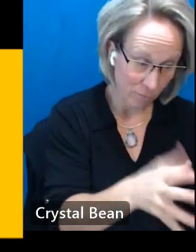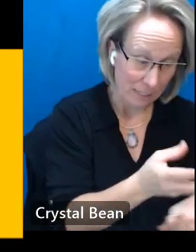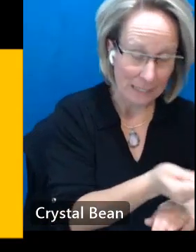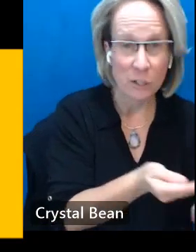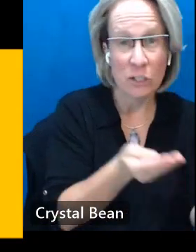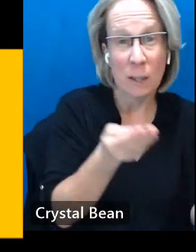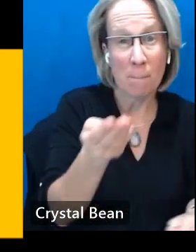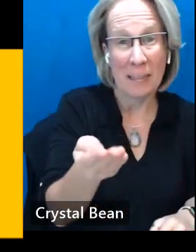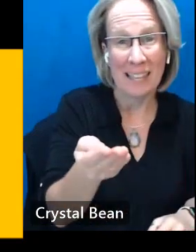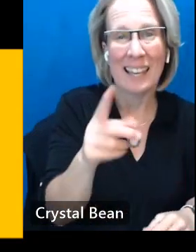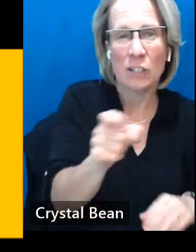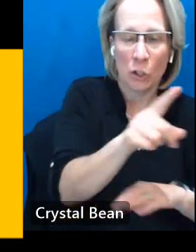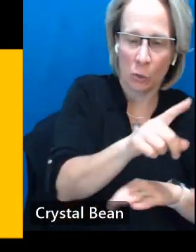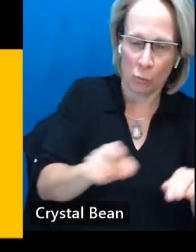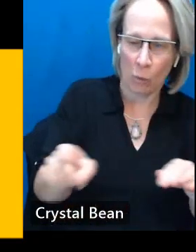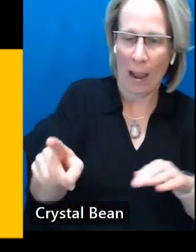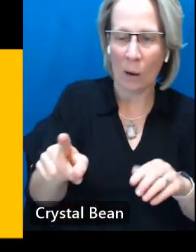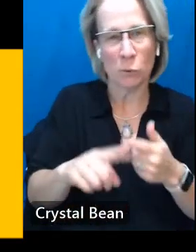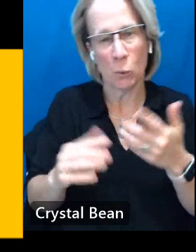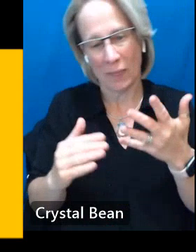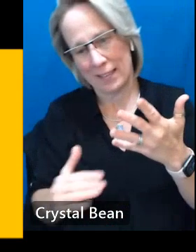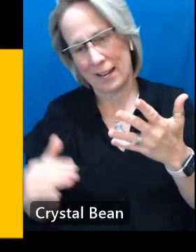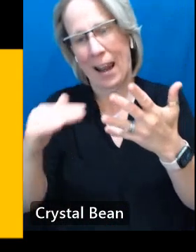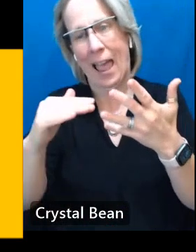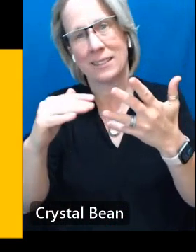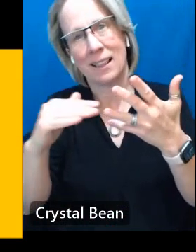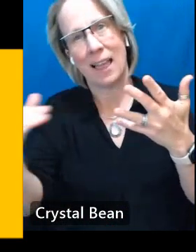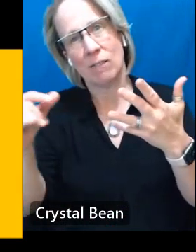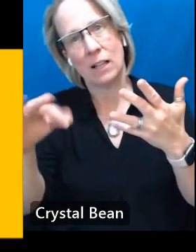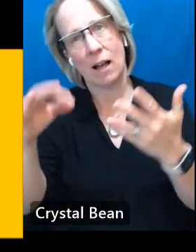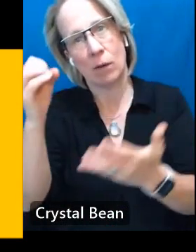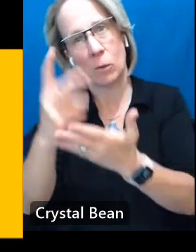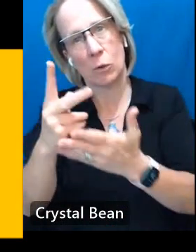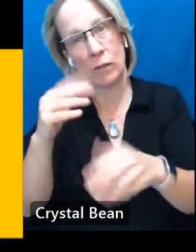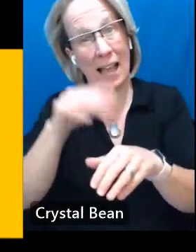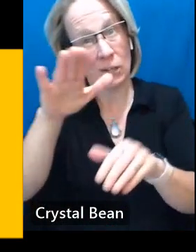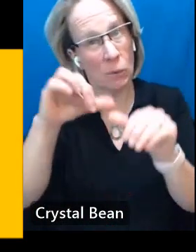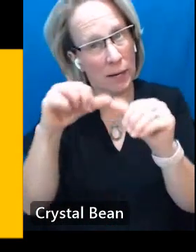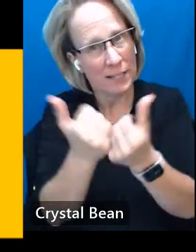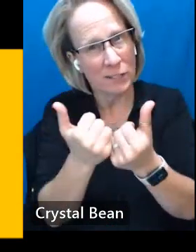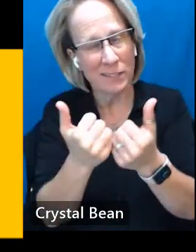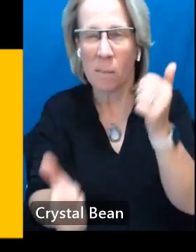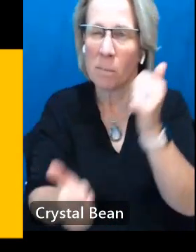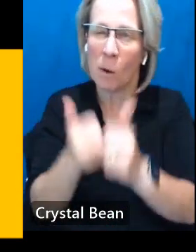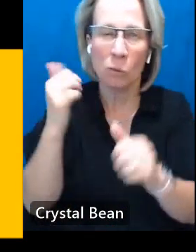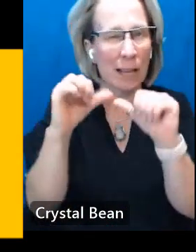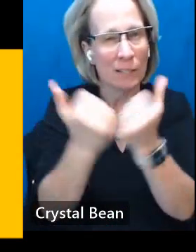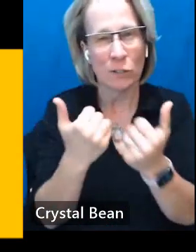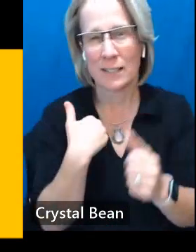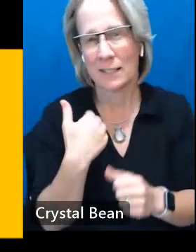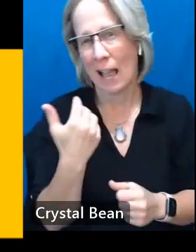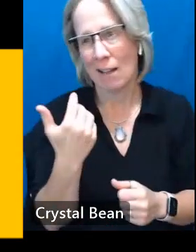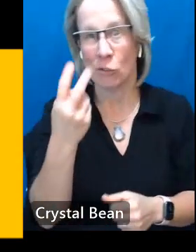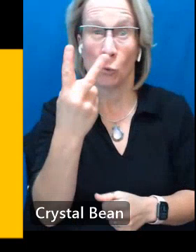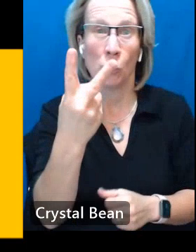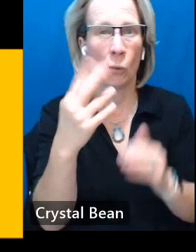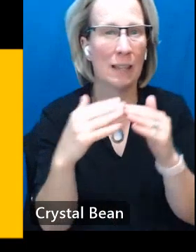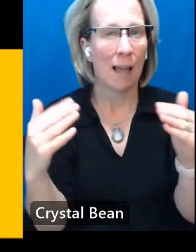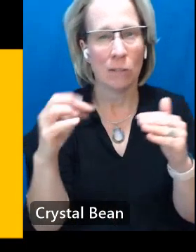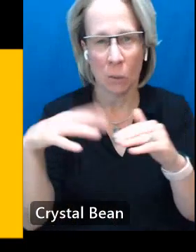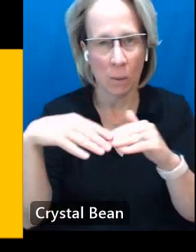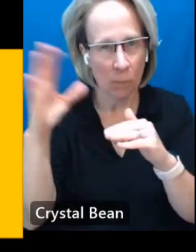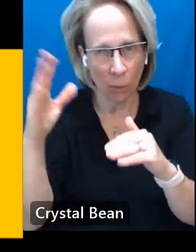routed to the next level of approver at your agency, right? So most agencies have at least 2 levels. So then level 2, we